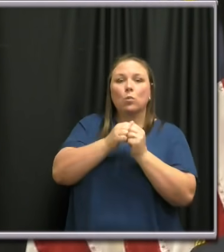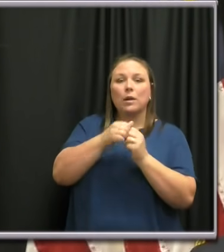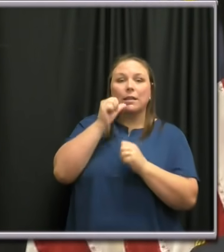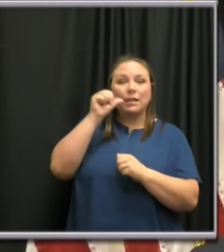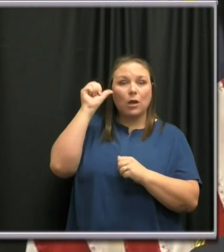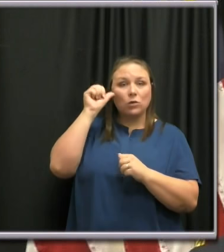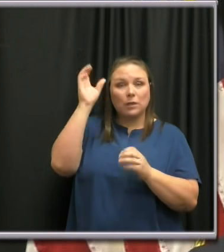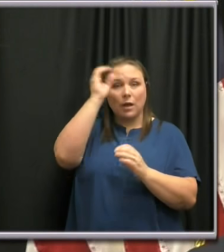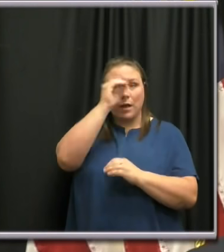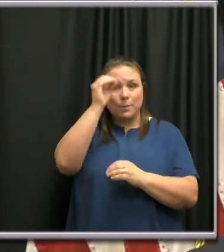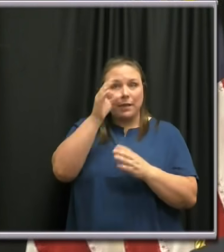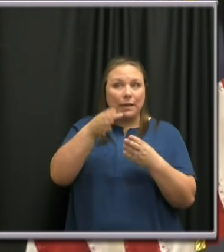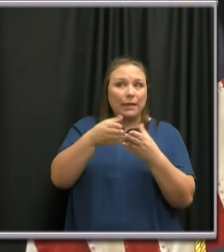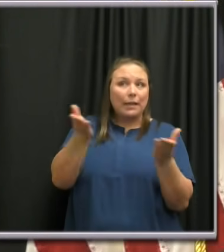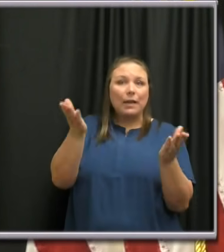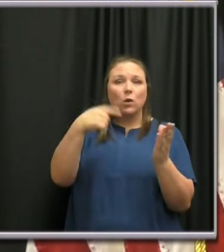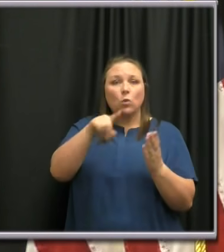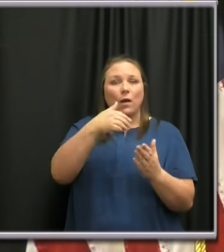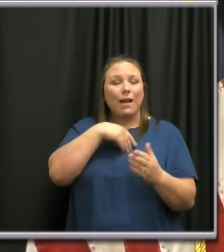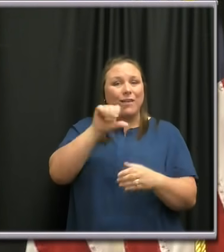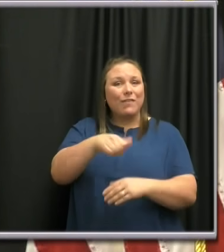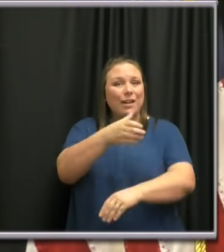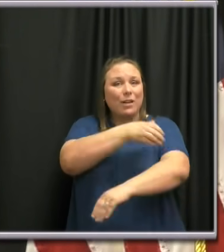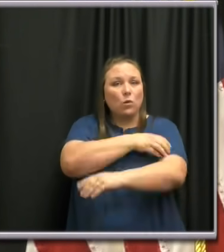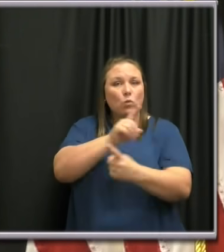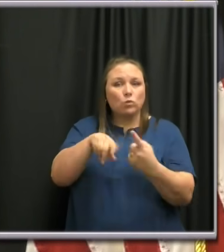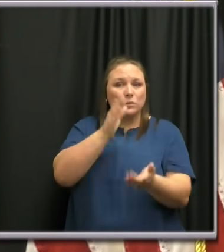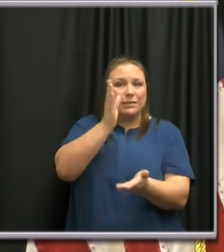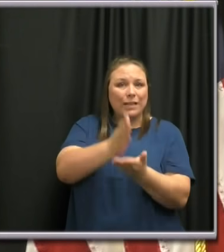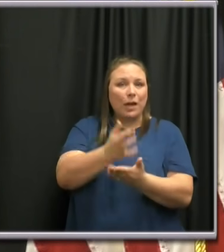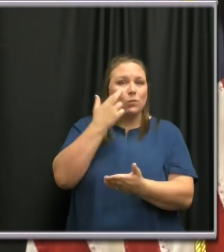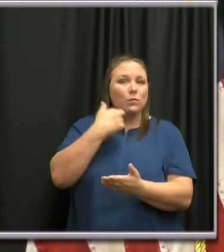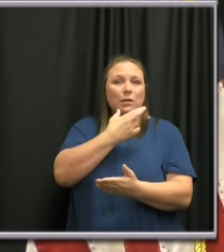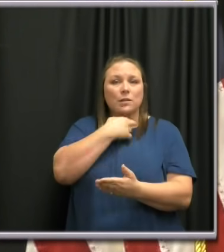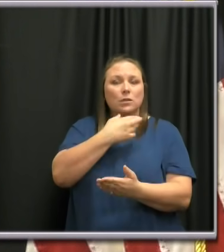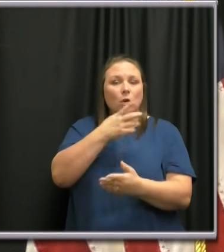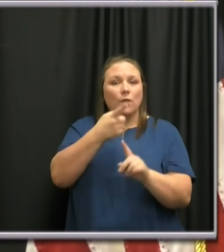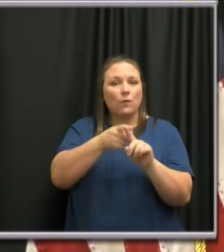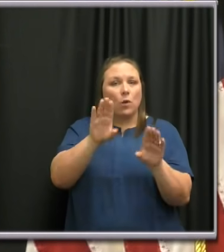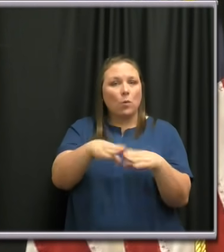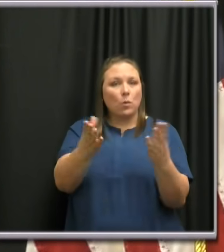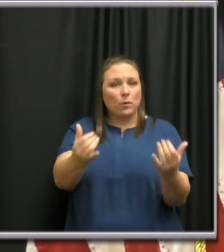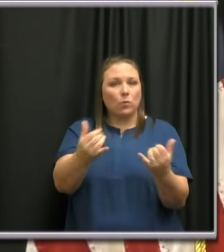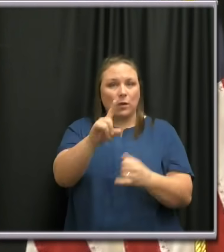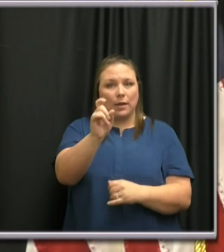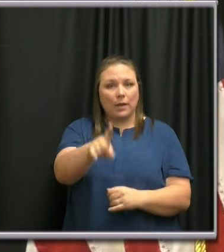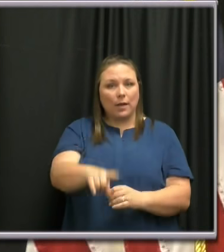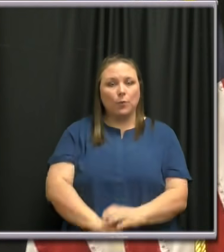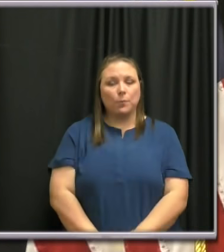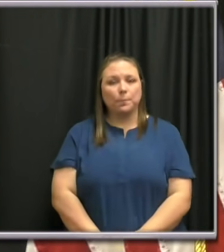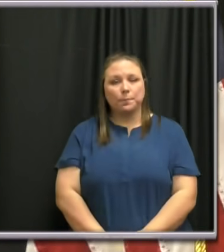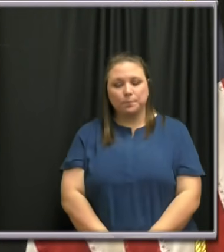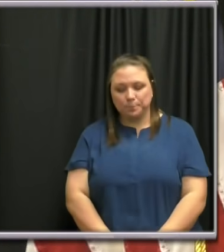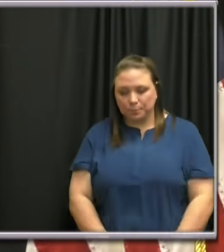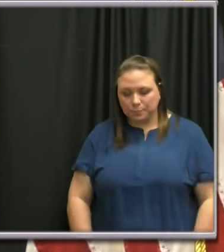Metro actually have any authority to stop a restaurant or store from opening right now?